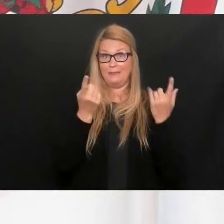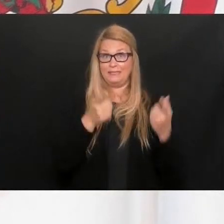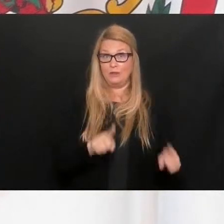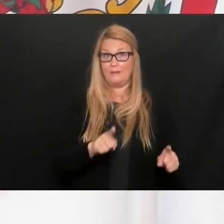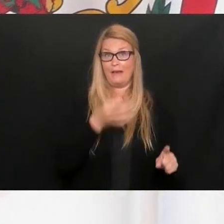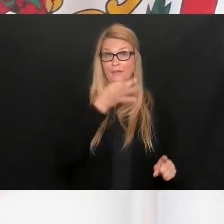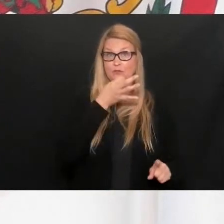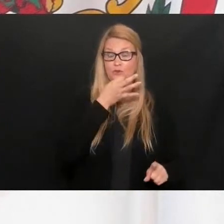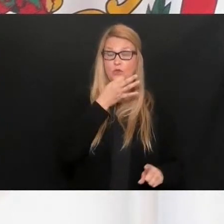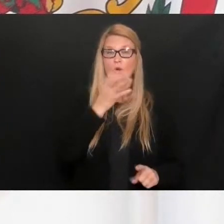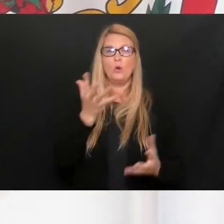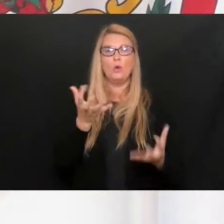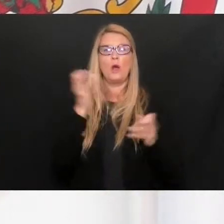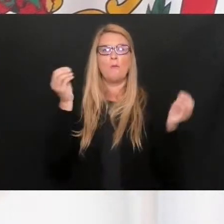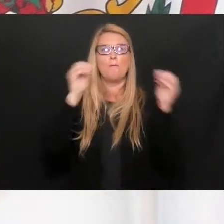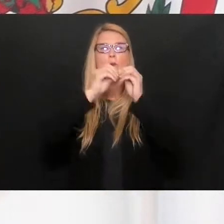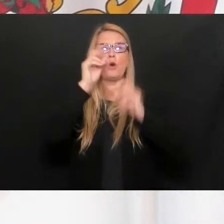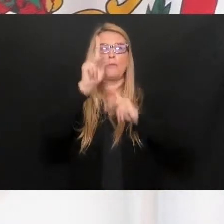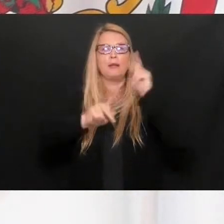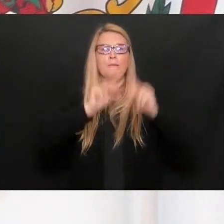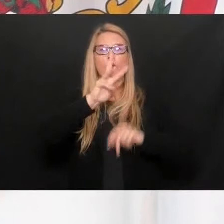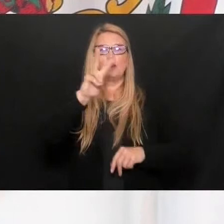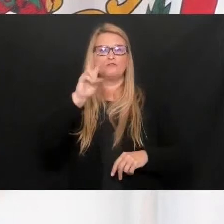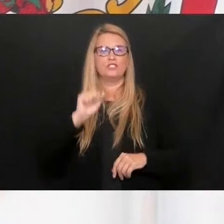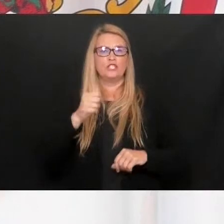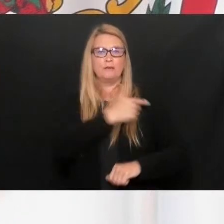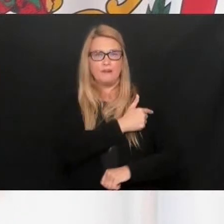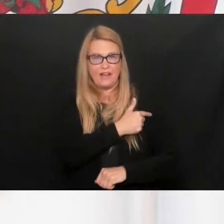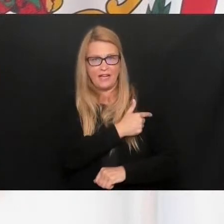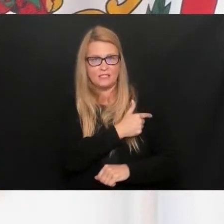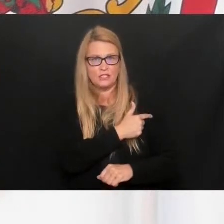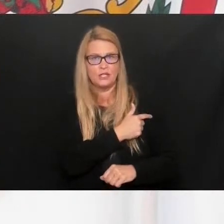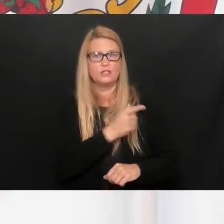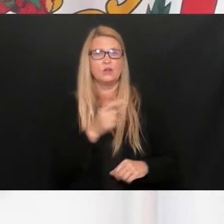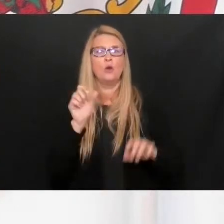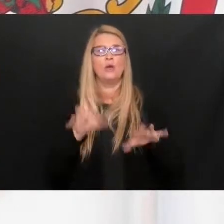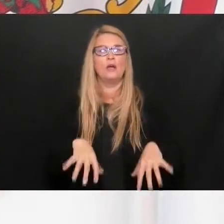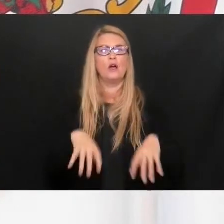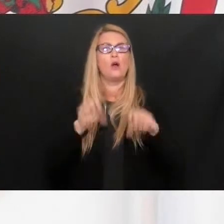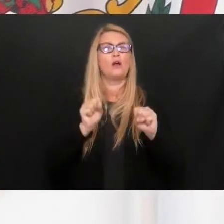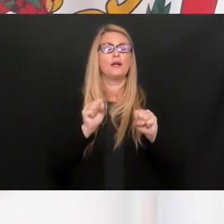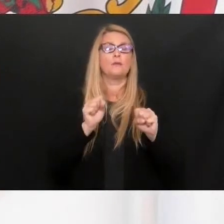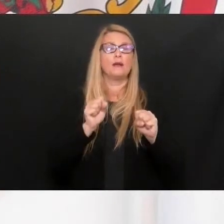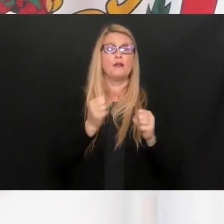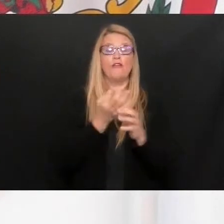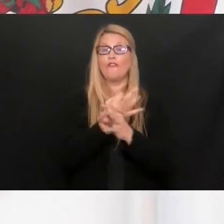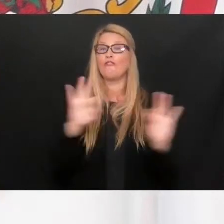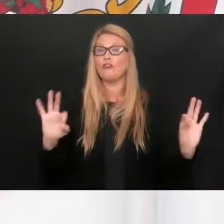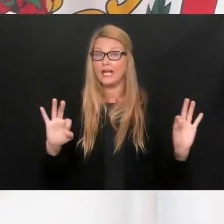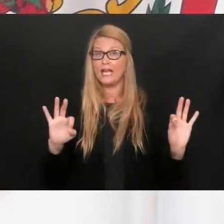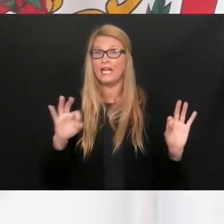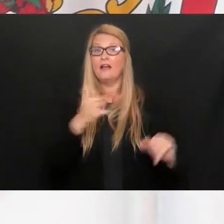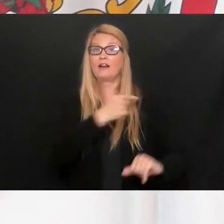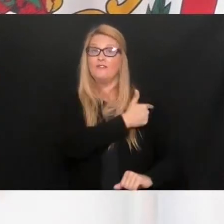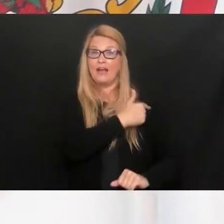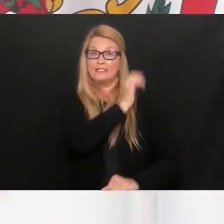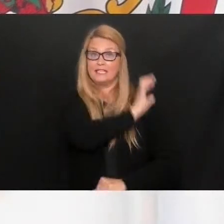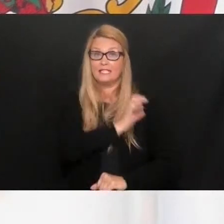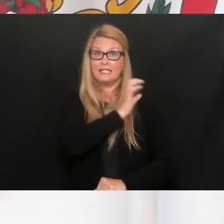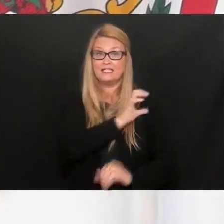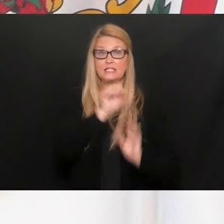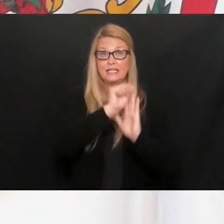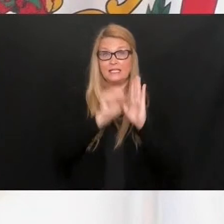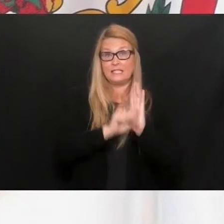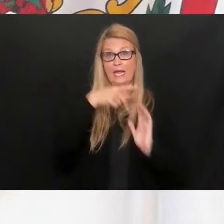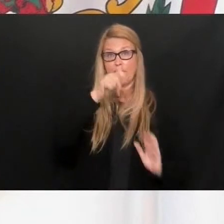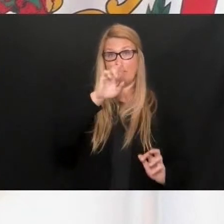ongoing efforts to get more West Virginians vaccinated, we're going to hold free vaccine clinics at all West Virginia state parks between now and